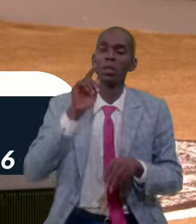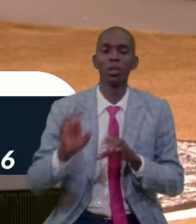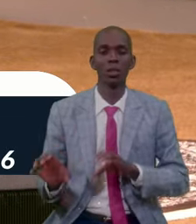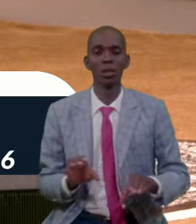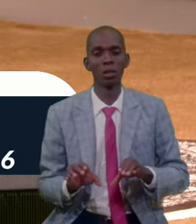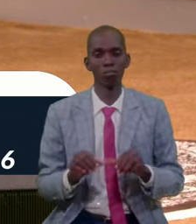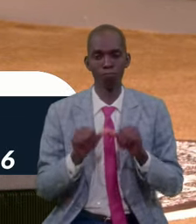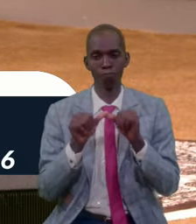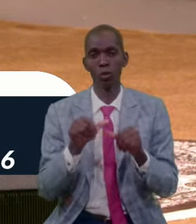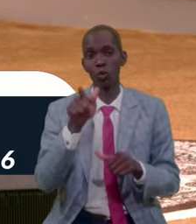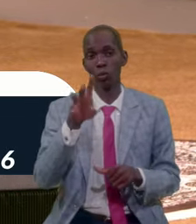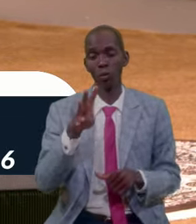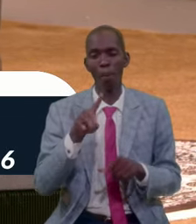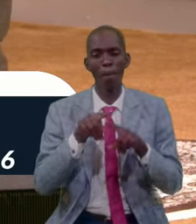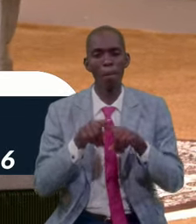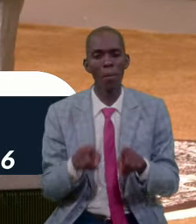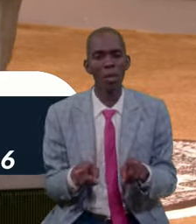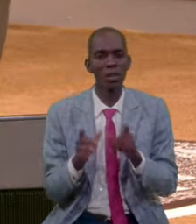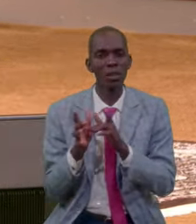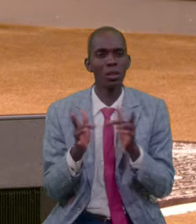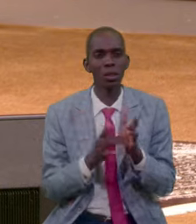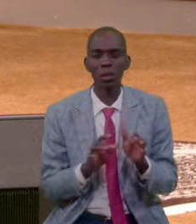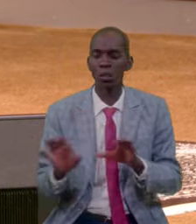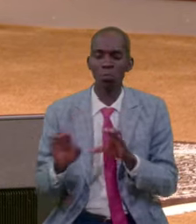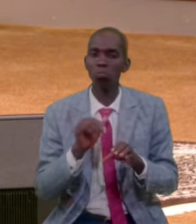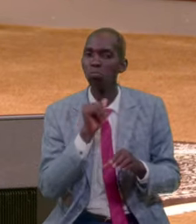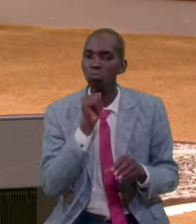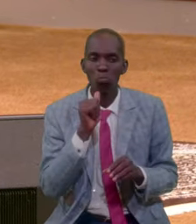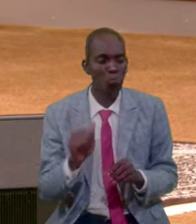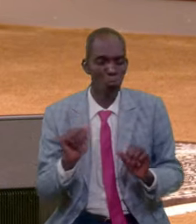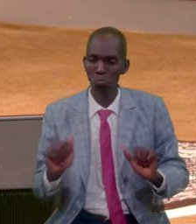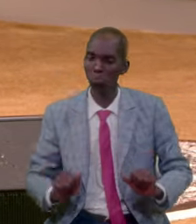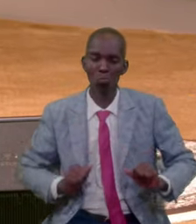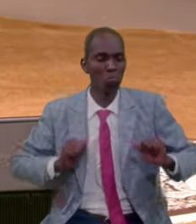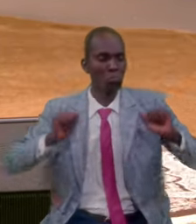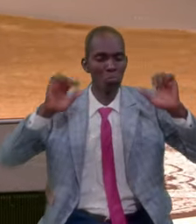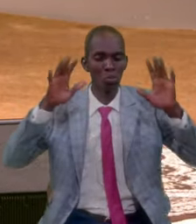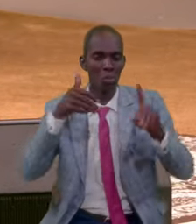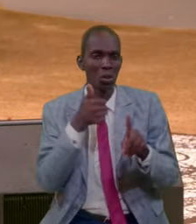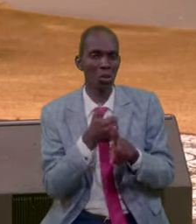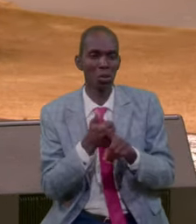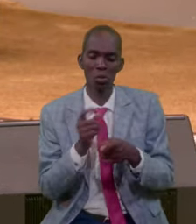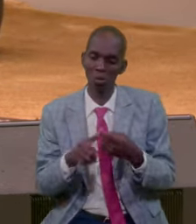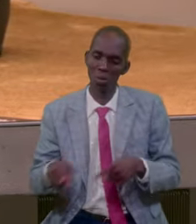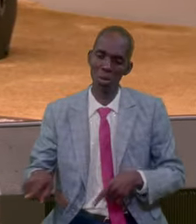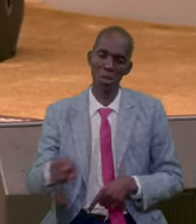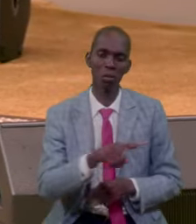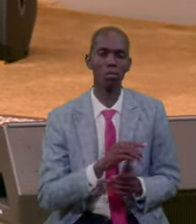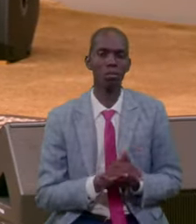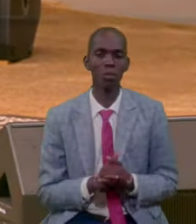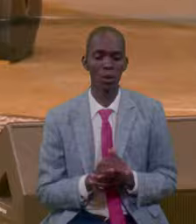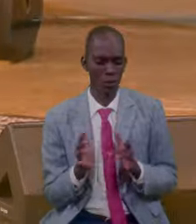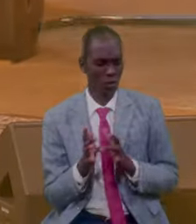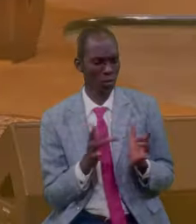In verse 24, but Jesus did not commit himself unto them.